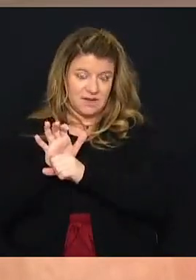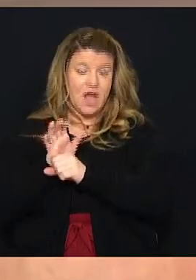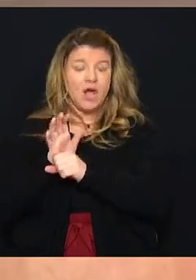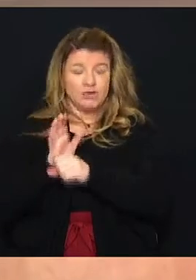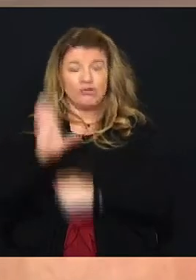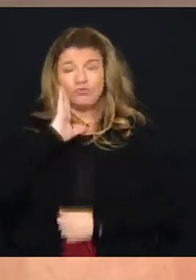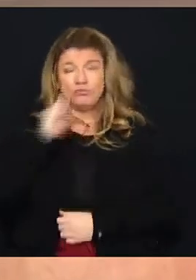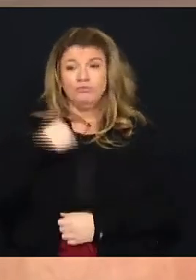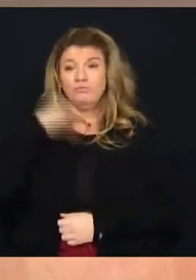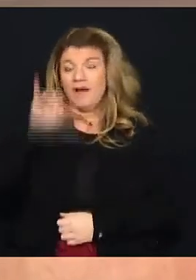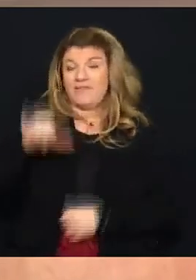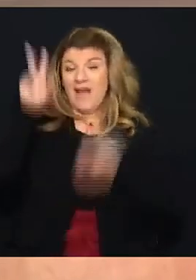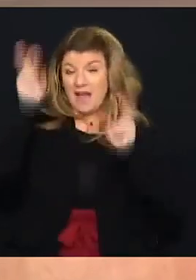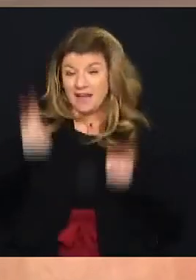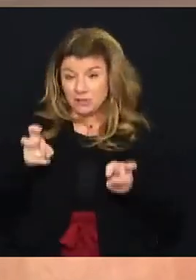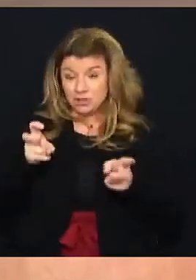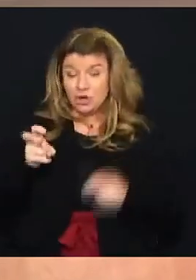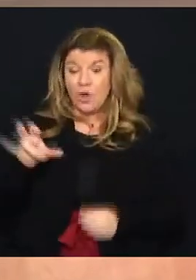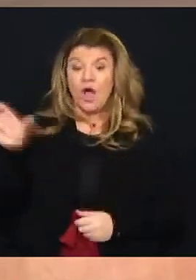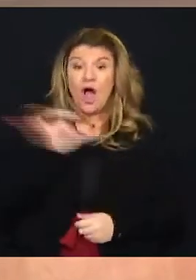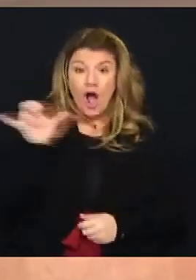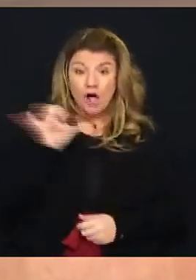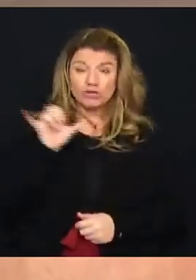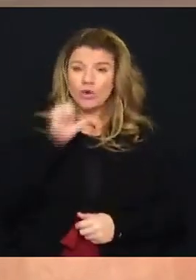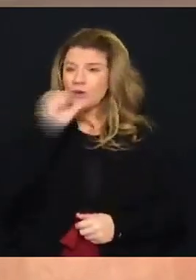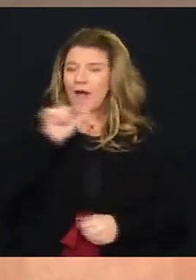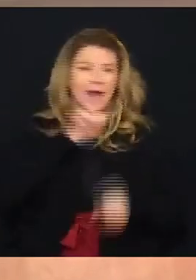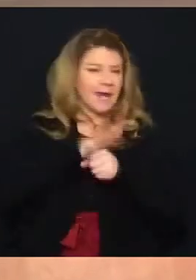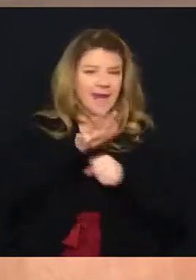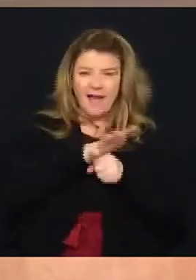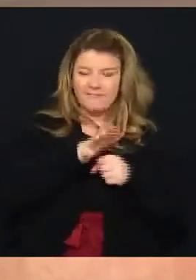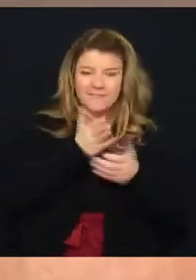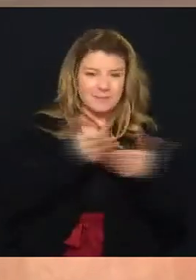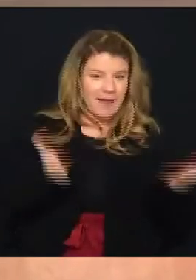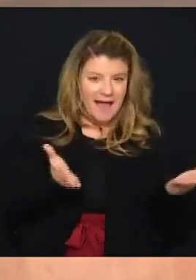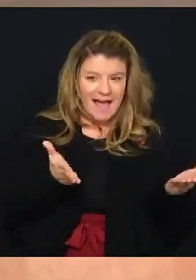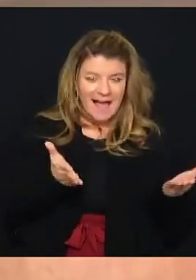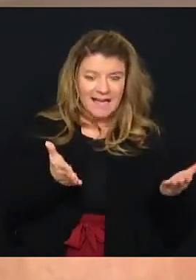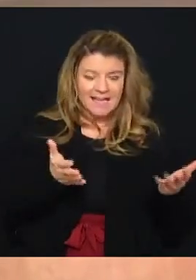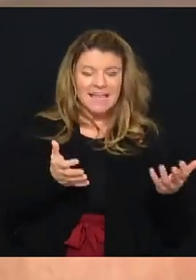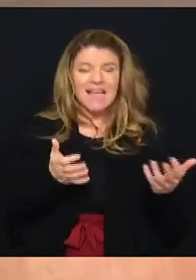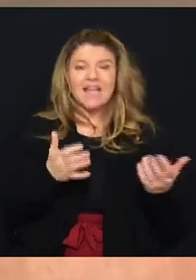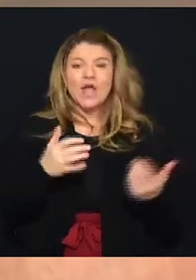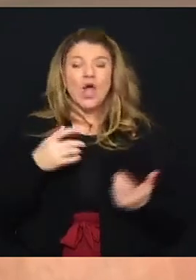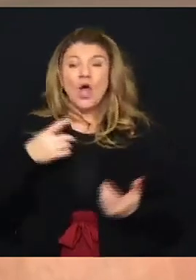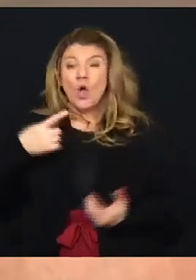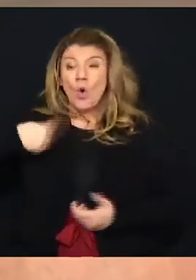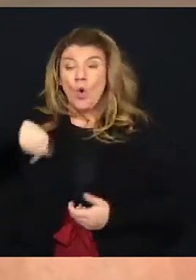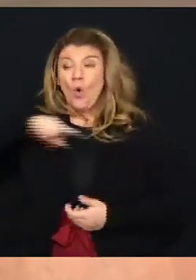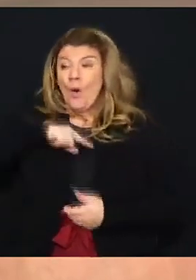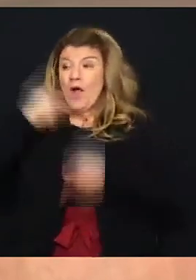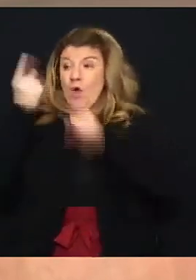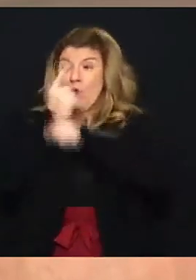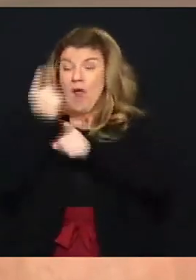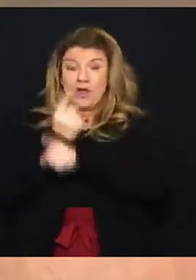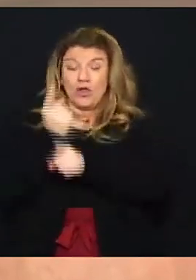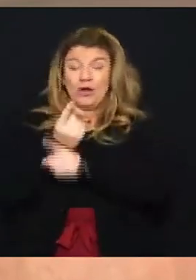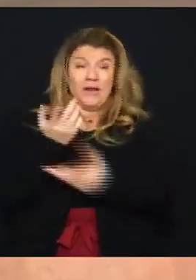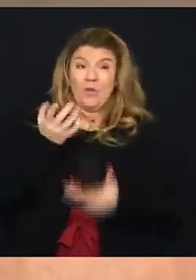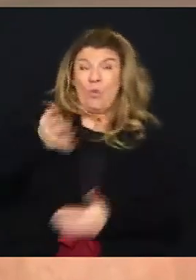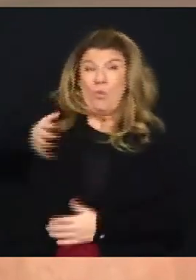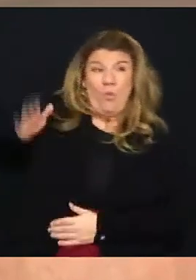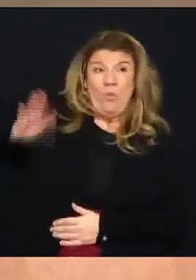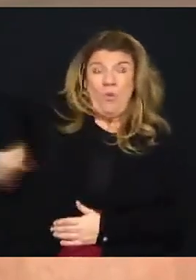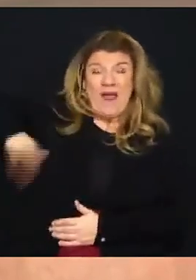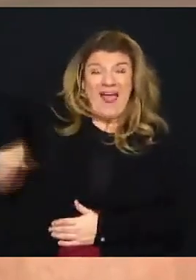going to have that issue as well as a limited supply issue. We do not on a regular basis and have not for